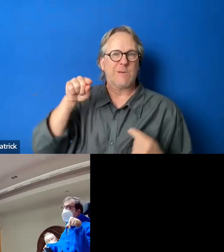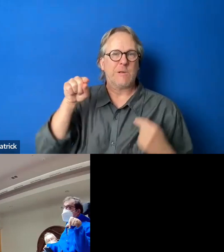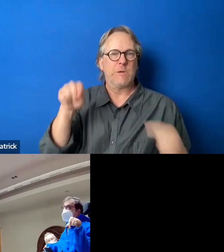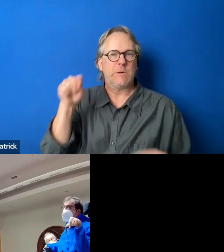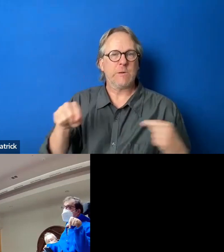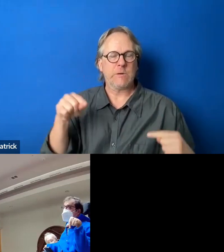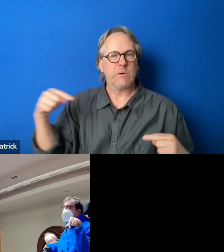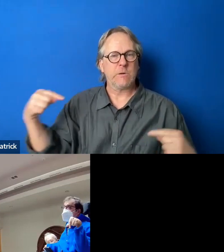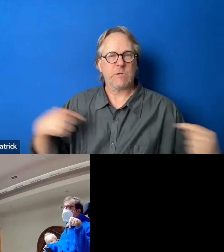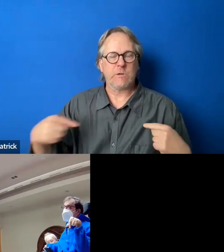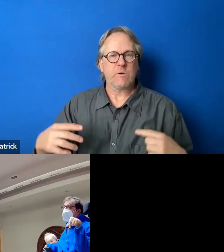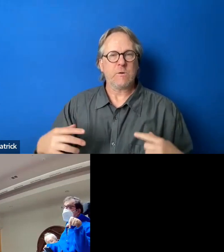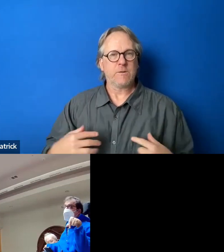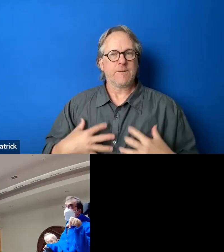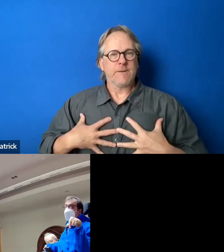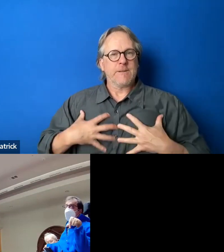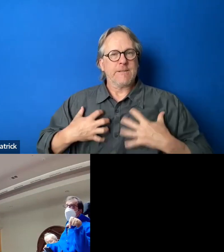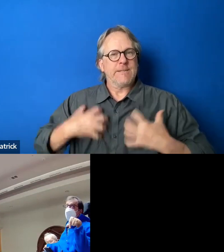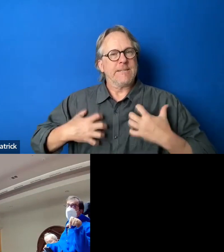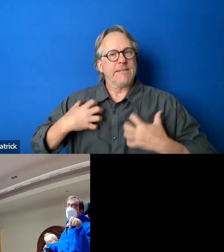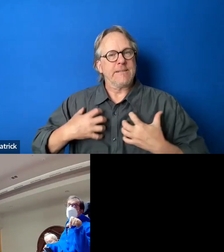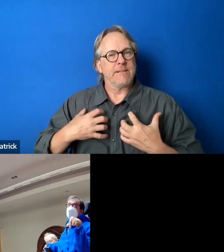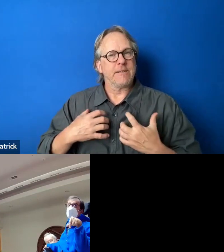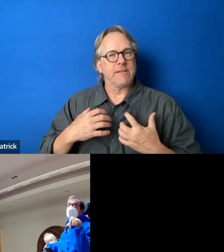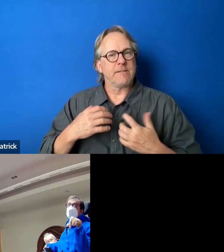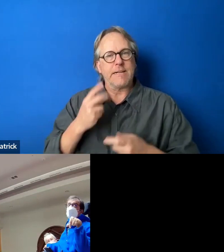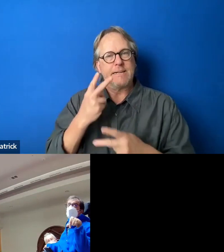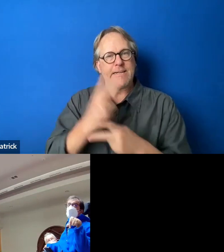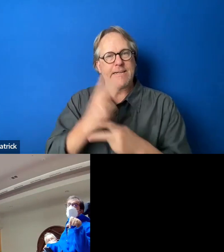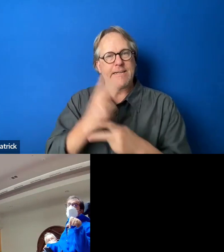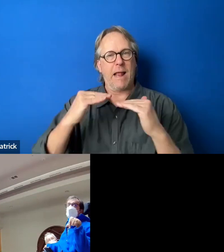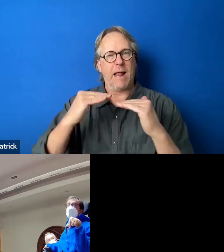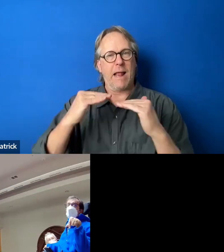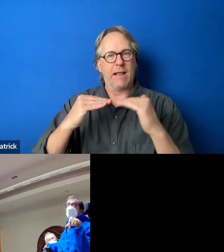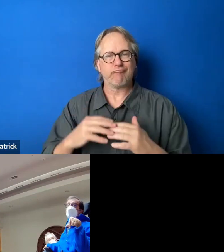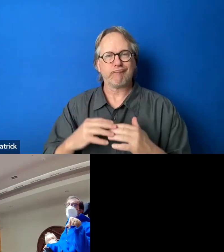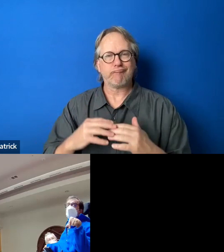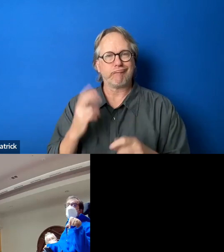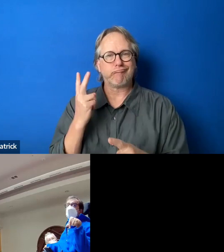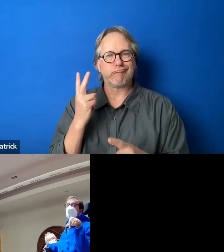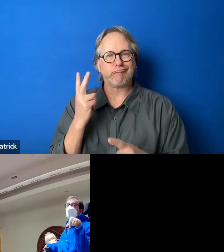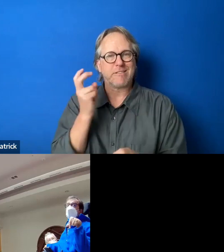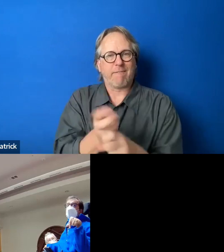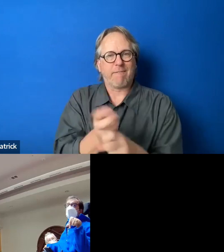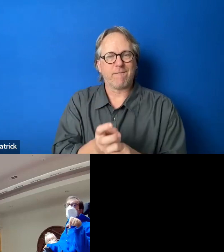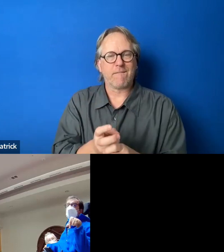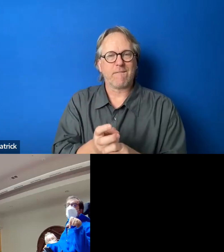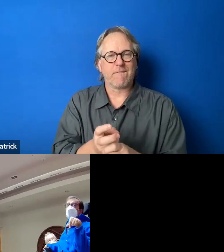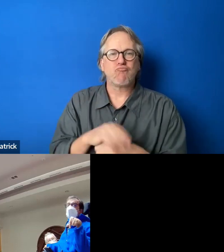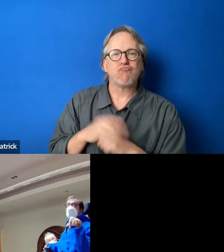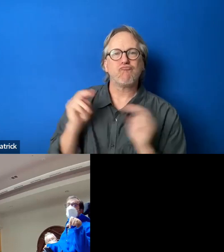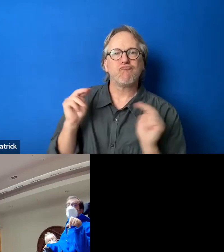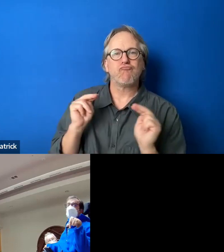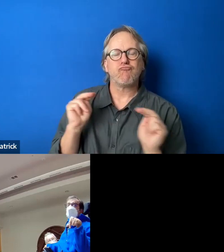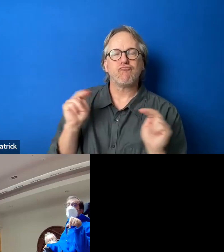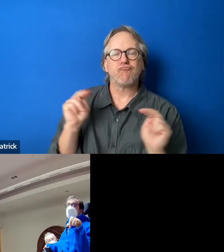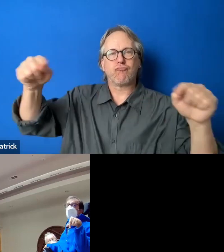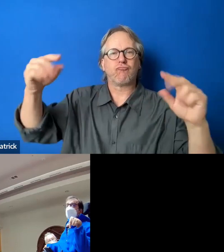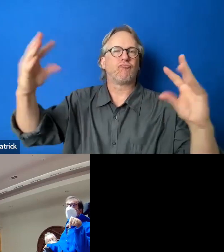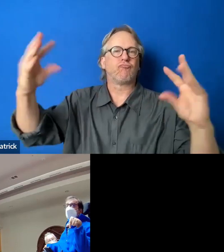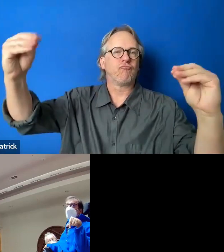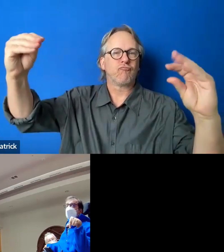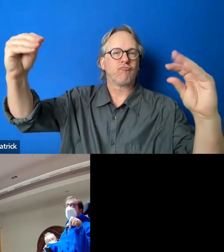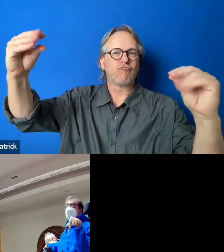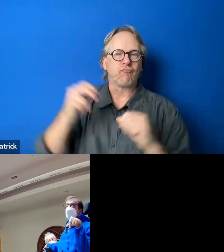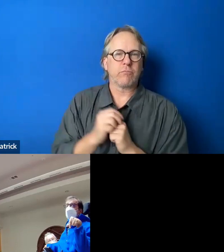It's hard work to stay balanced and to stay in the conversation with other people and facilitate